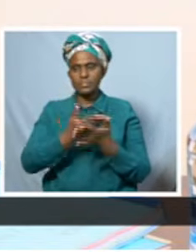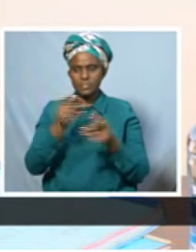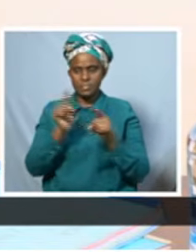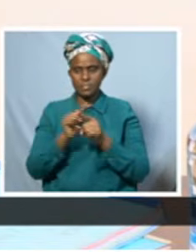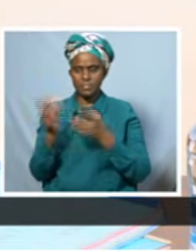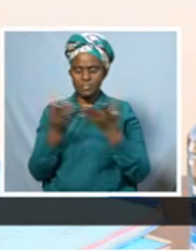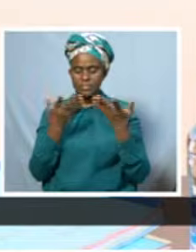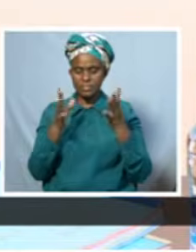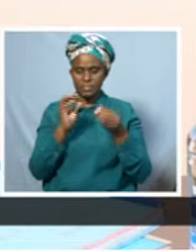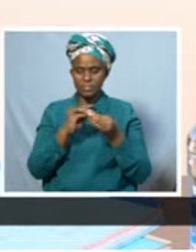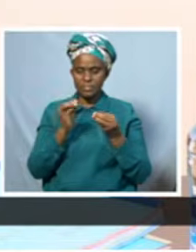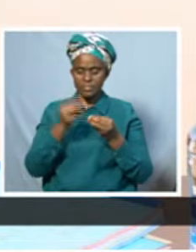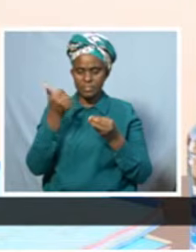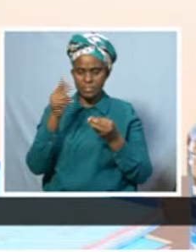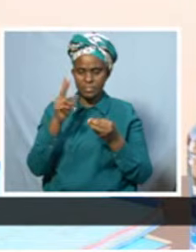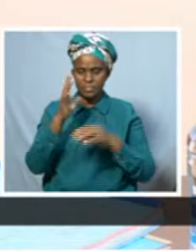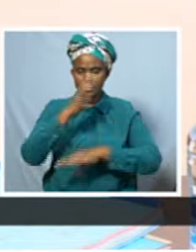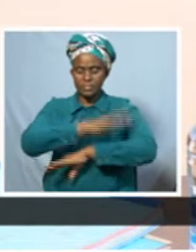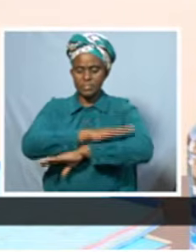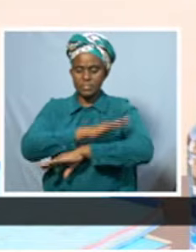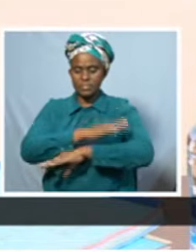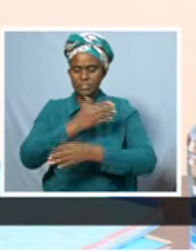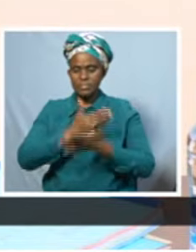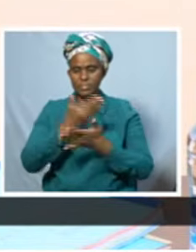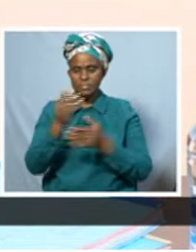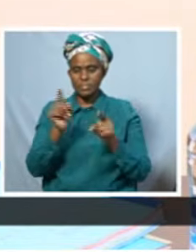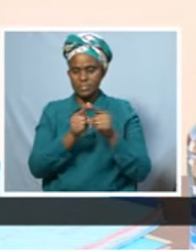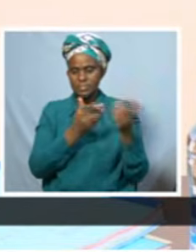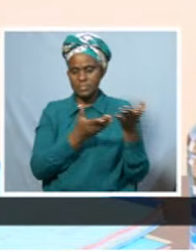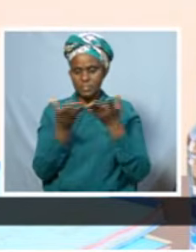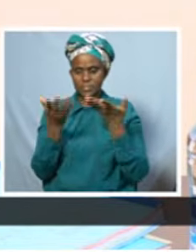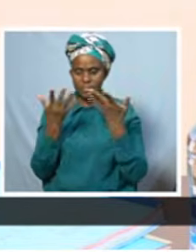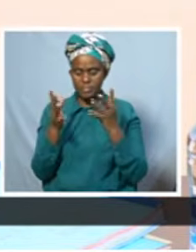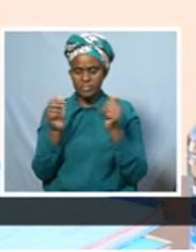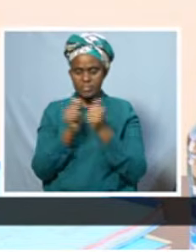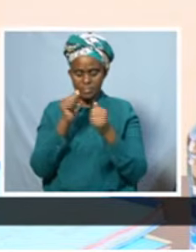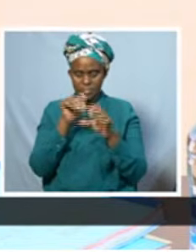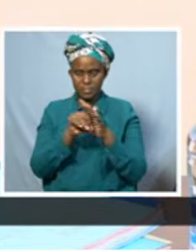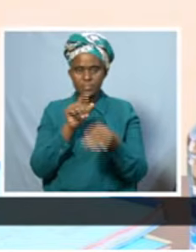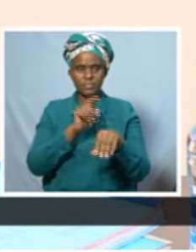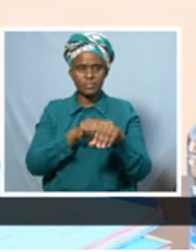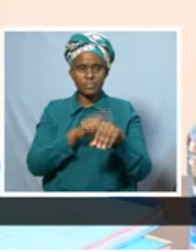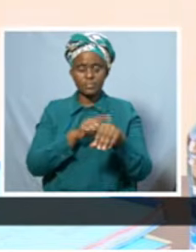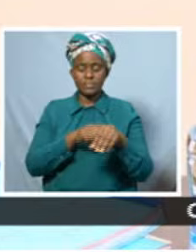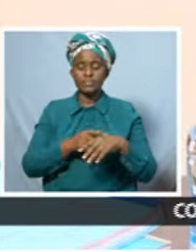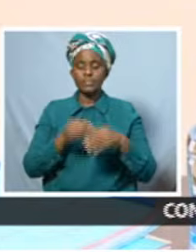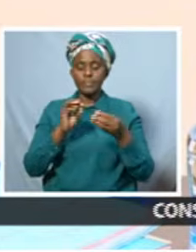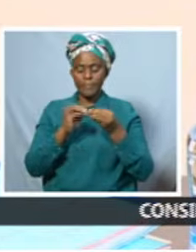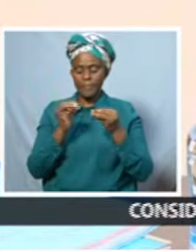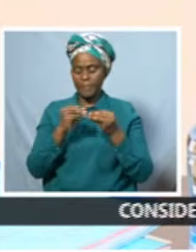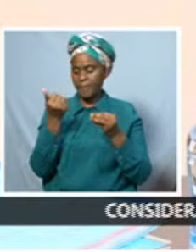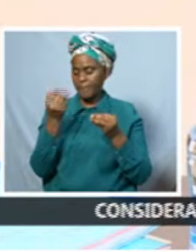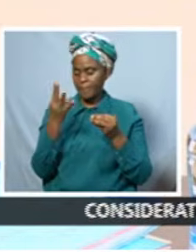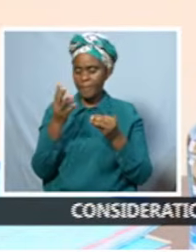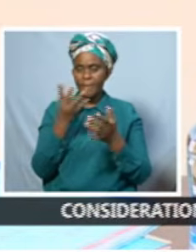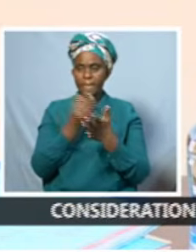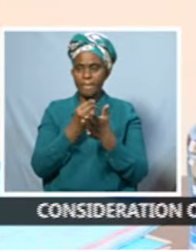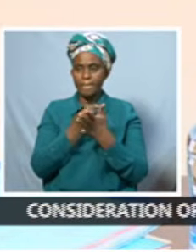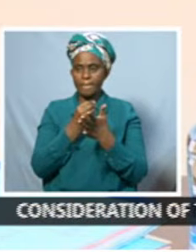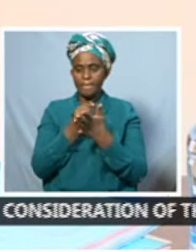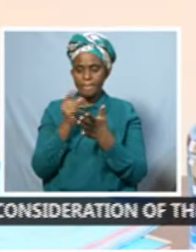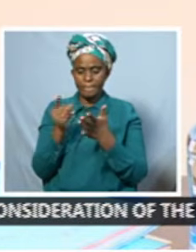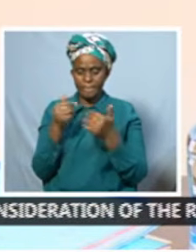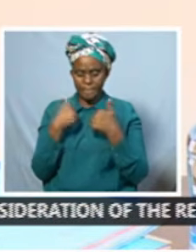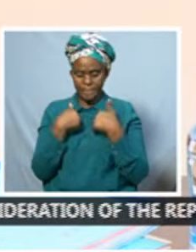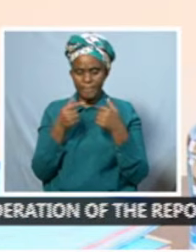delivered. On number 13, the desks have been procured and delivered within the contractual time frame. Number 14, the funds